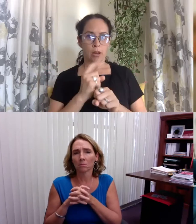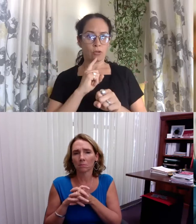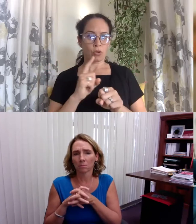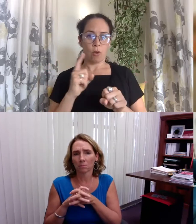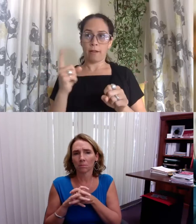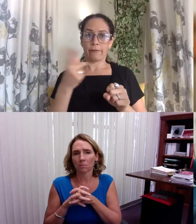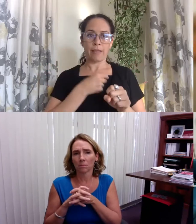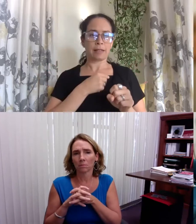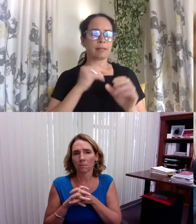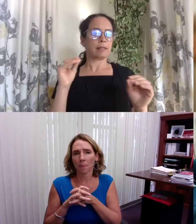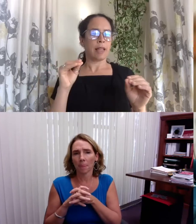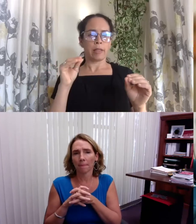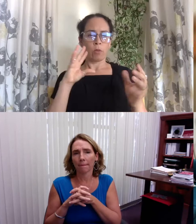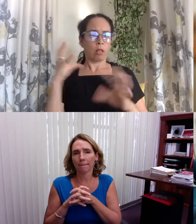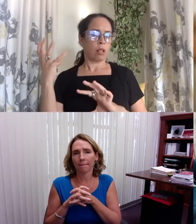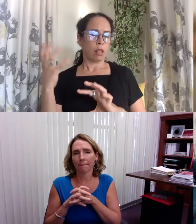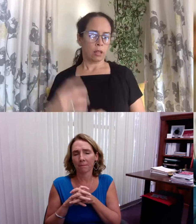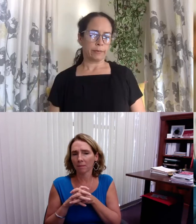get vaccinated.